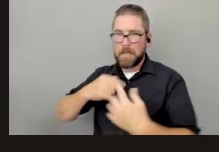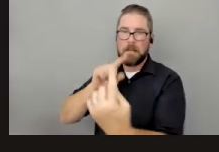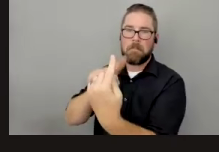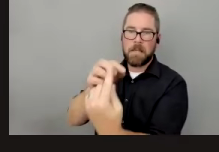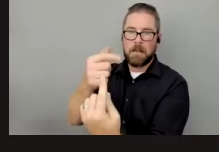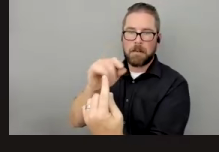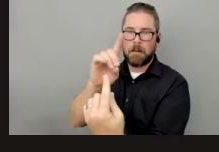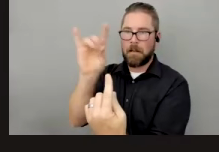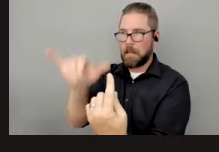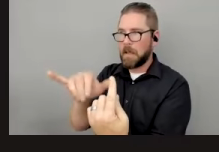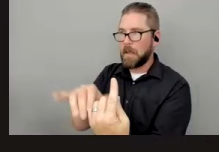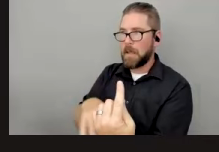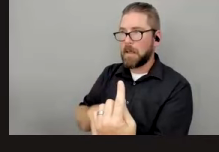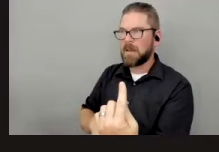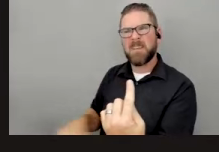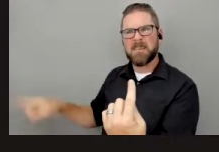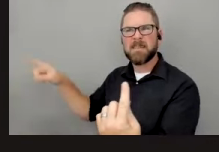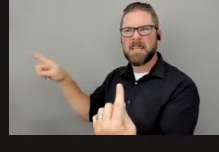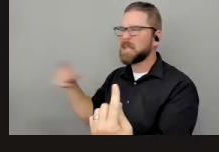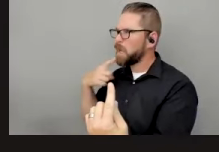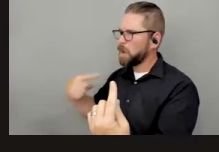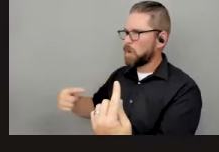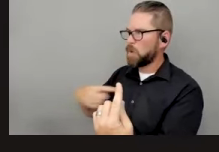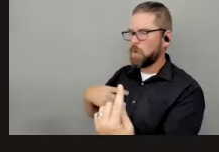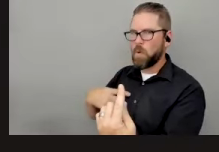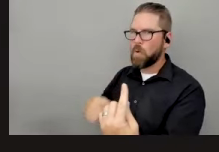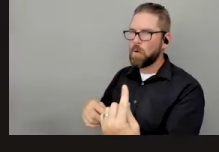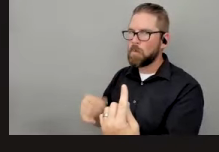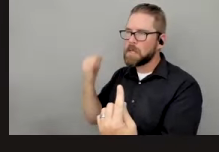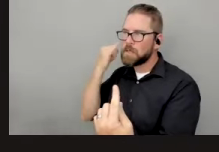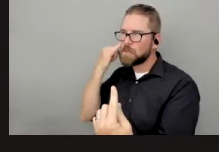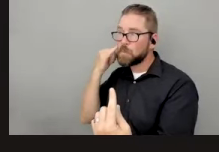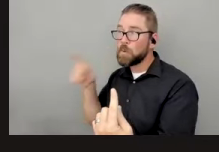said we would make a cute couple if she wasn't married.